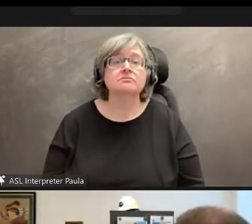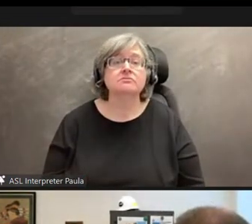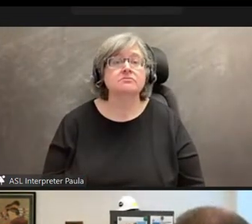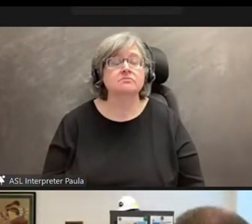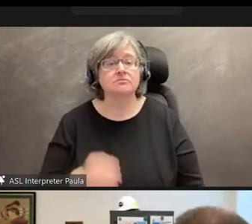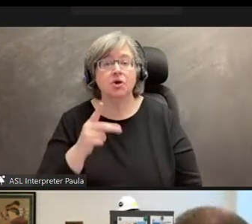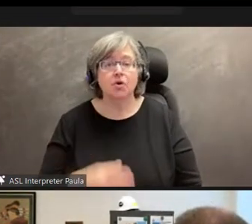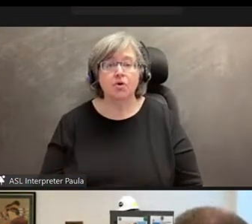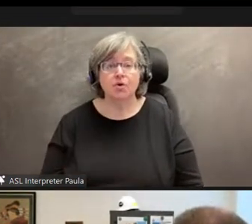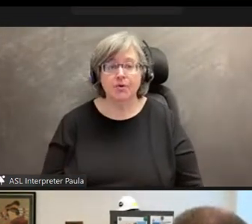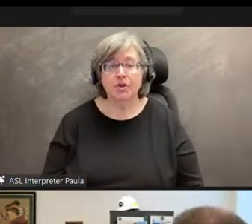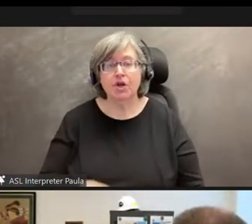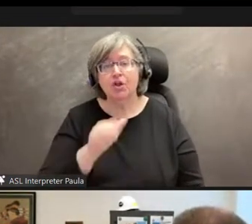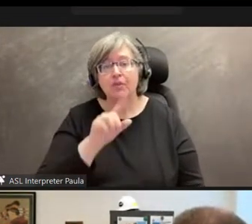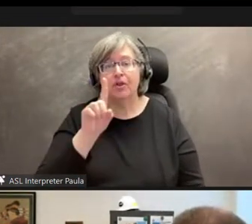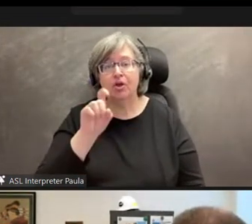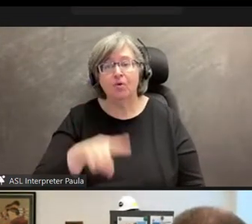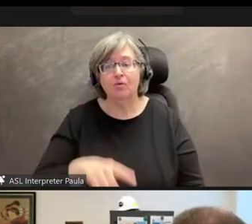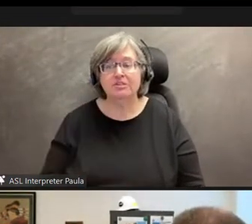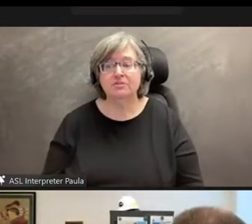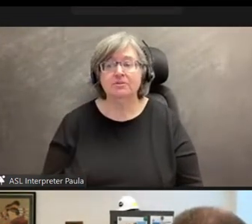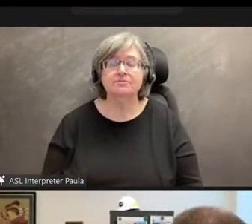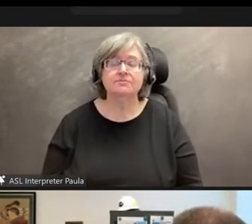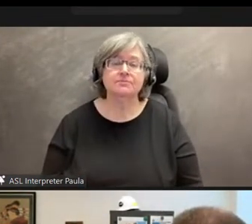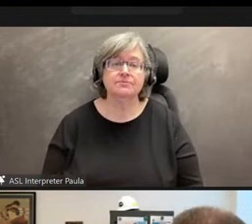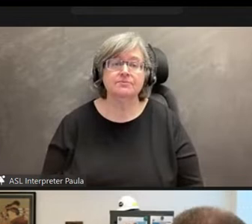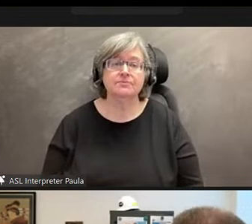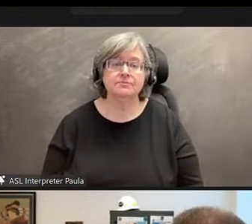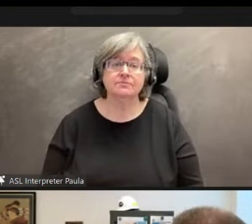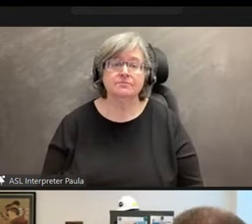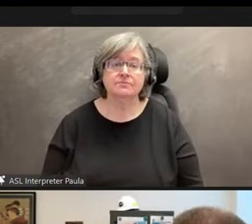Okay. And then the other question that I have is,